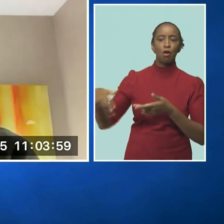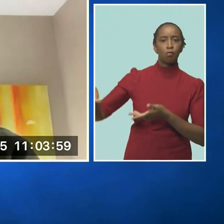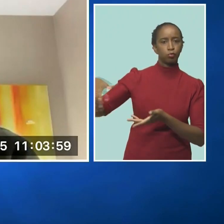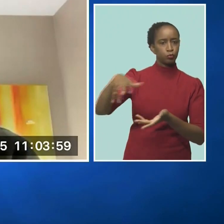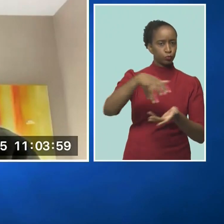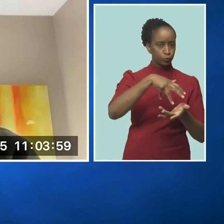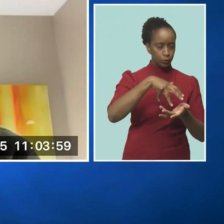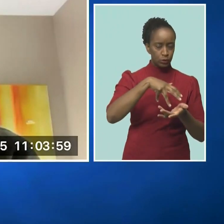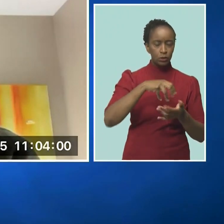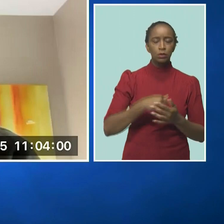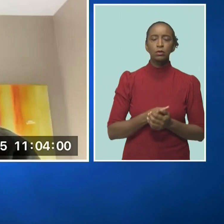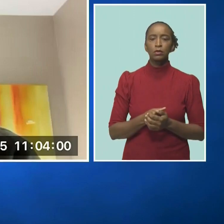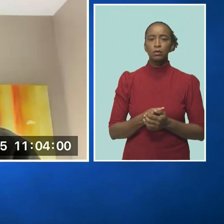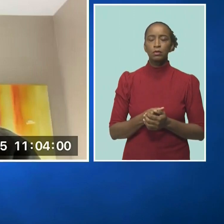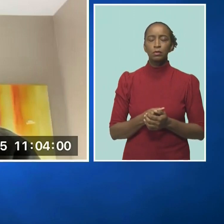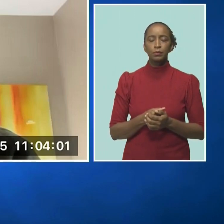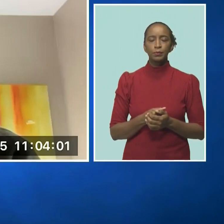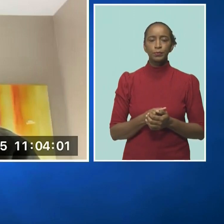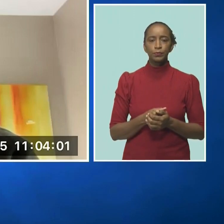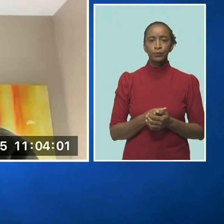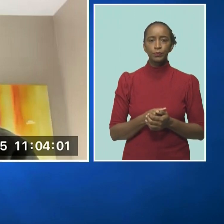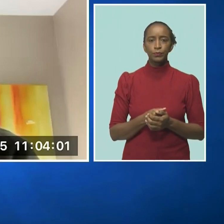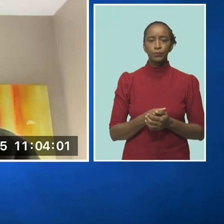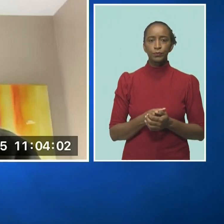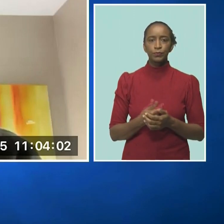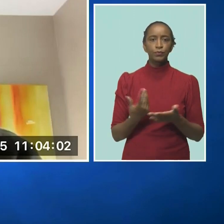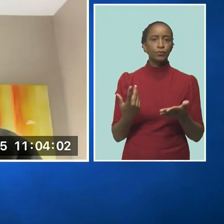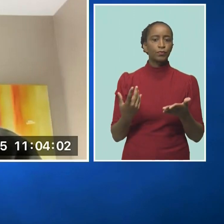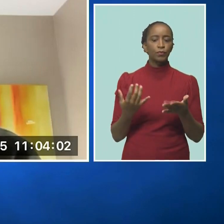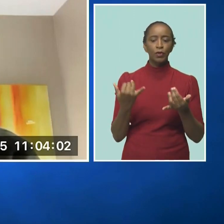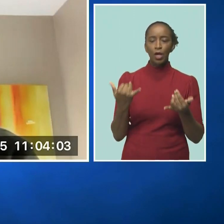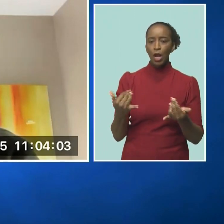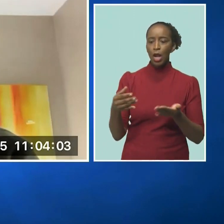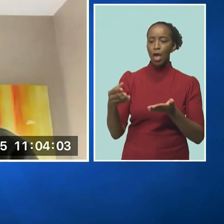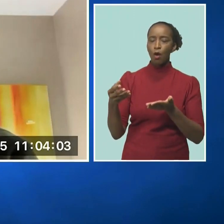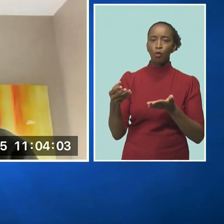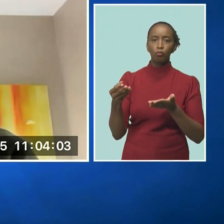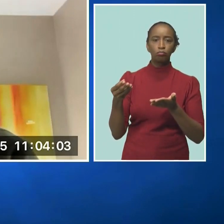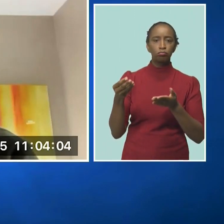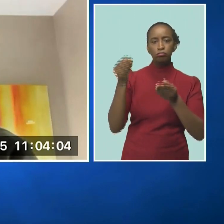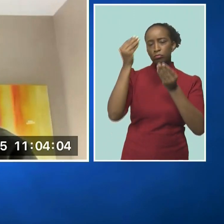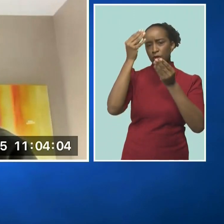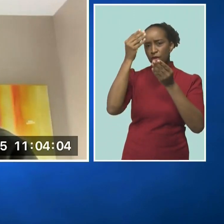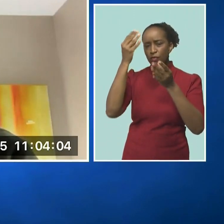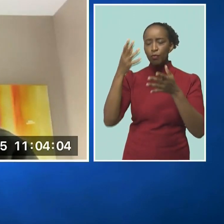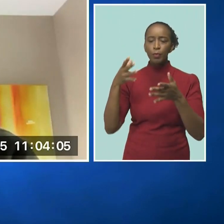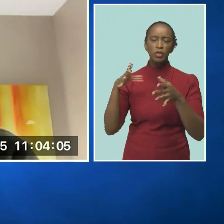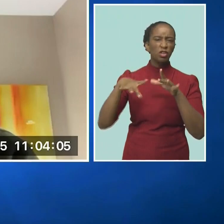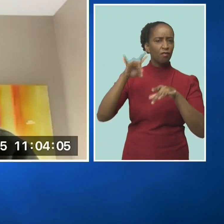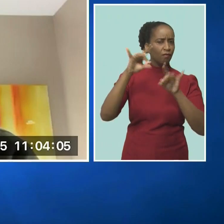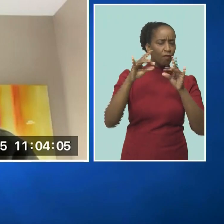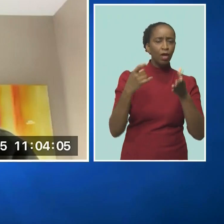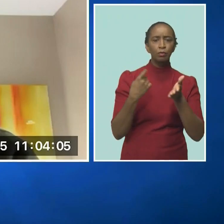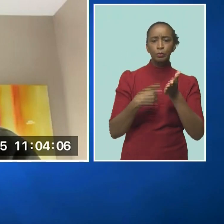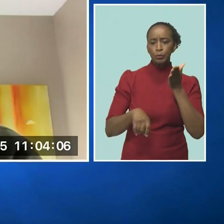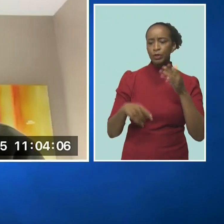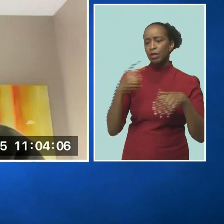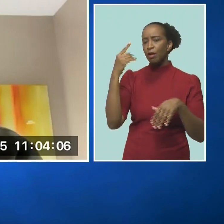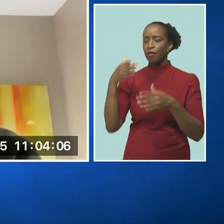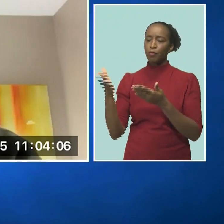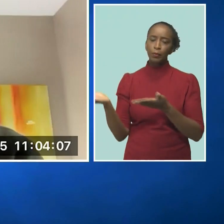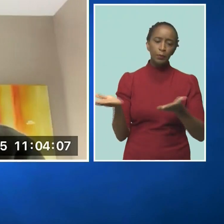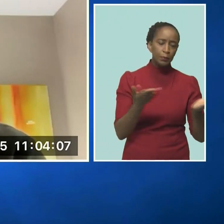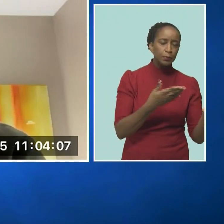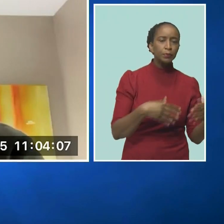of the various, the pricing, the price for freighting, and also the contracts,